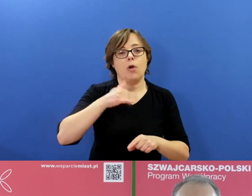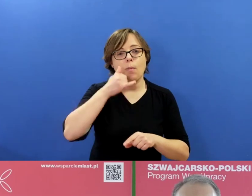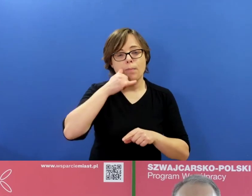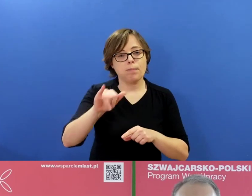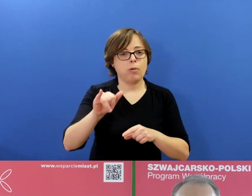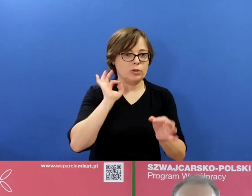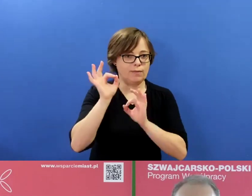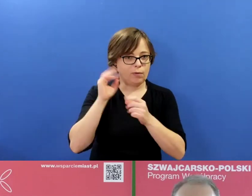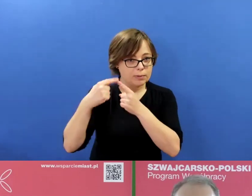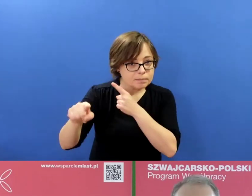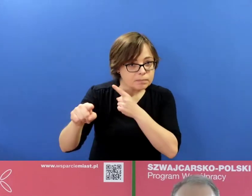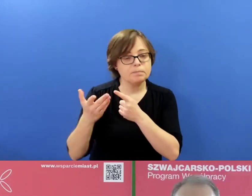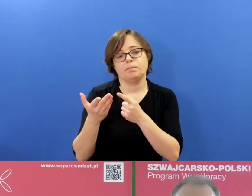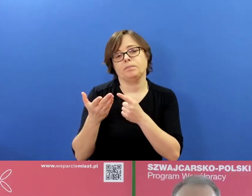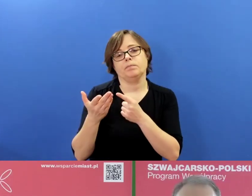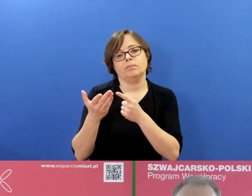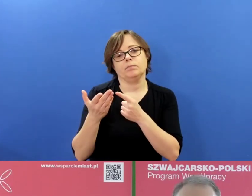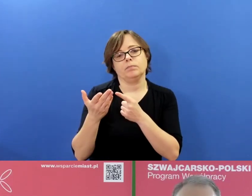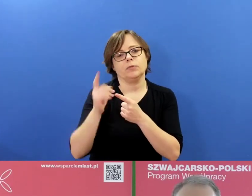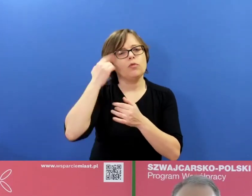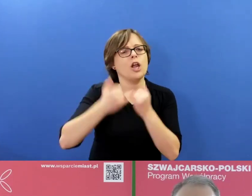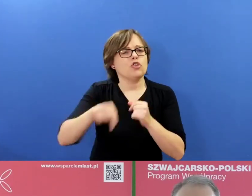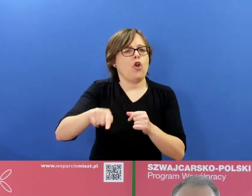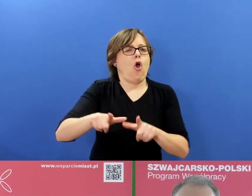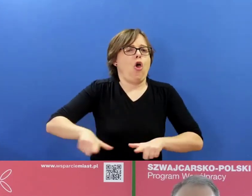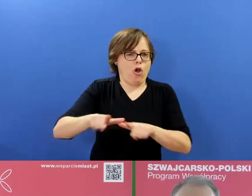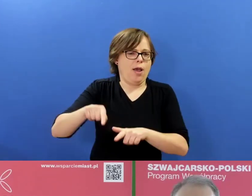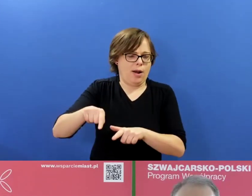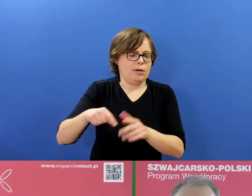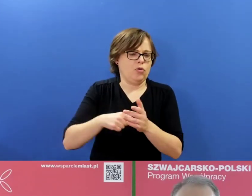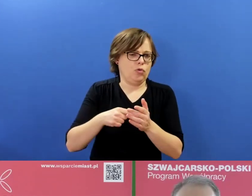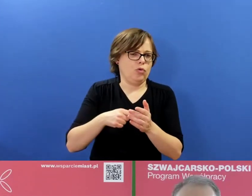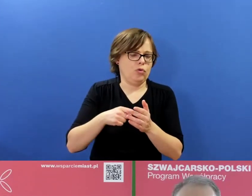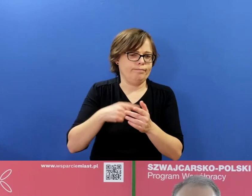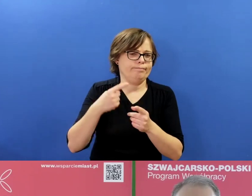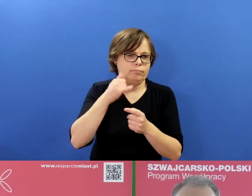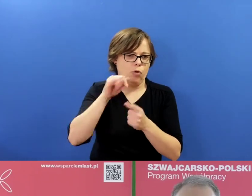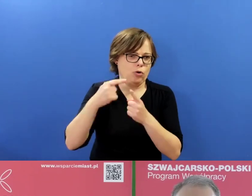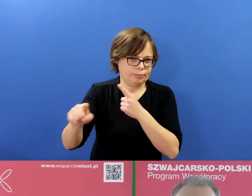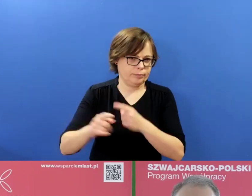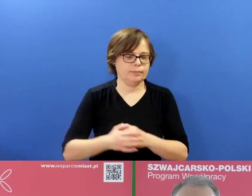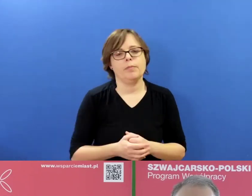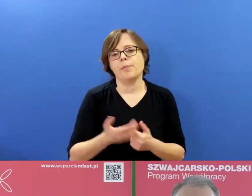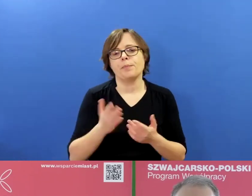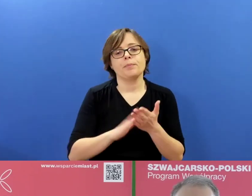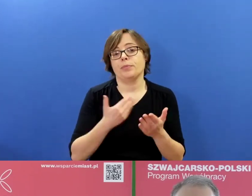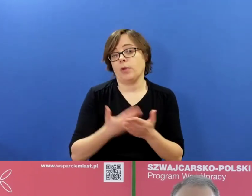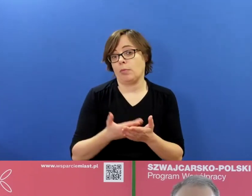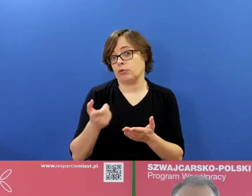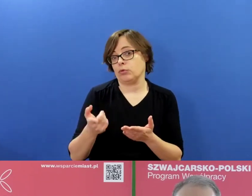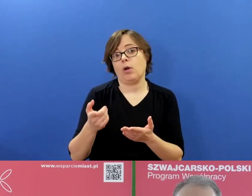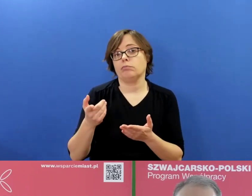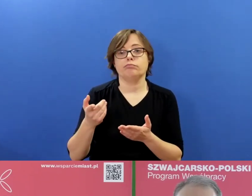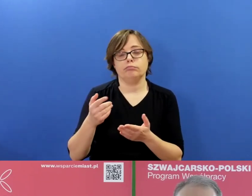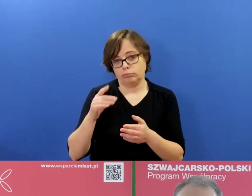local initiatives. We've just been invited to express our opinion on how a